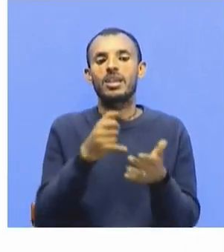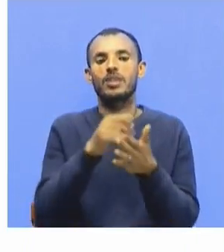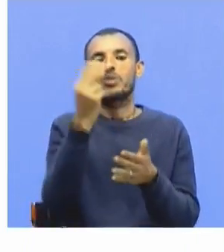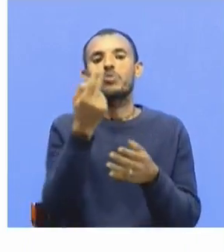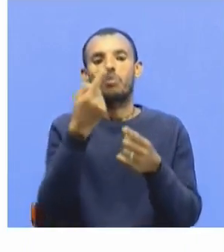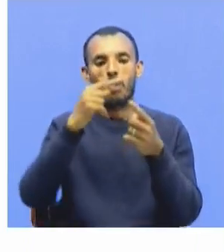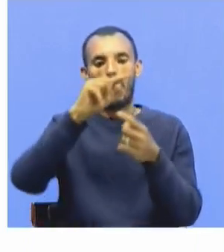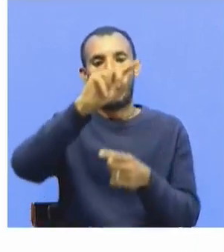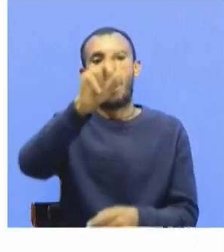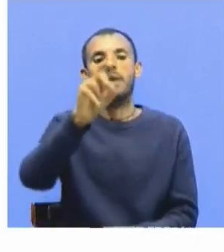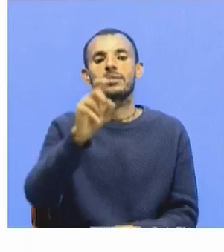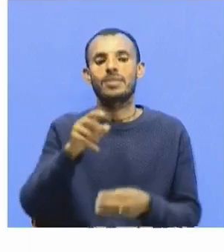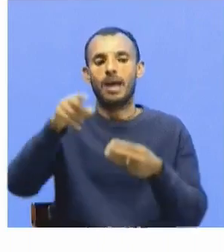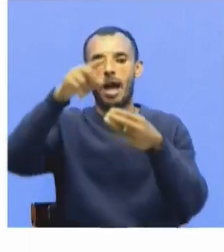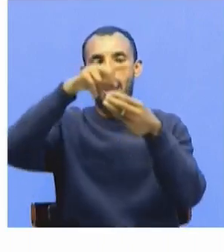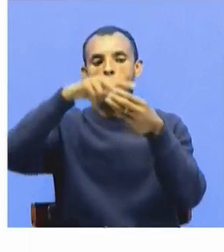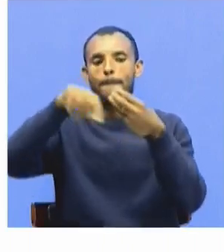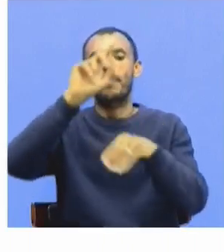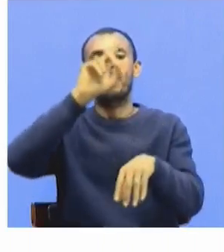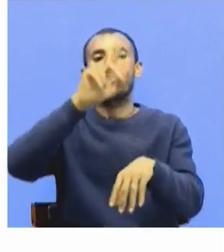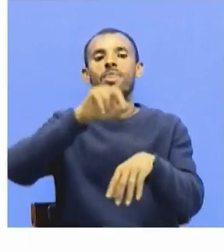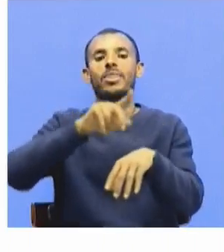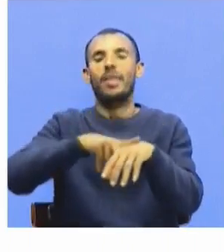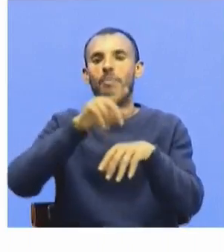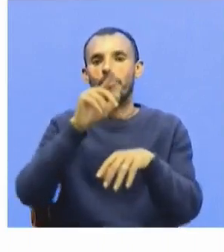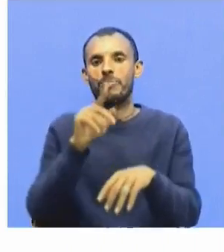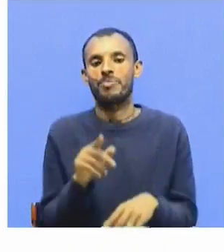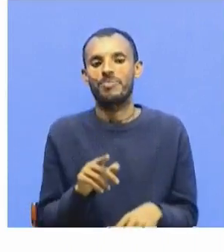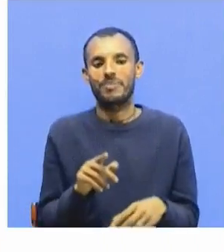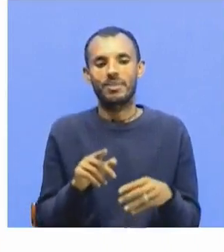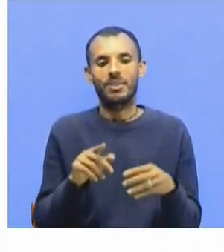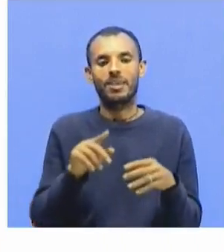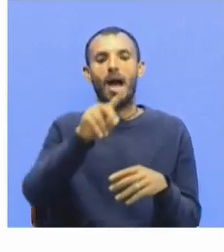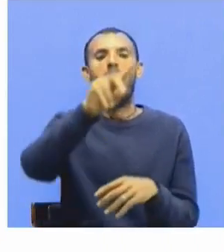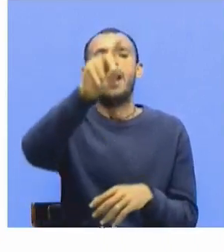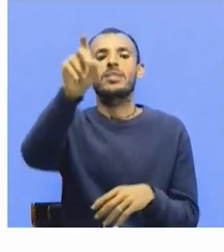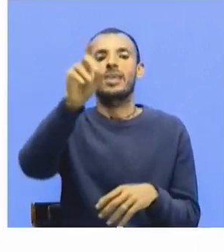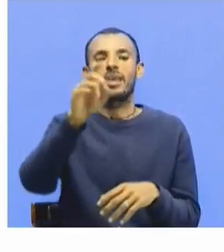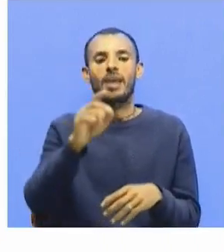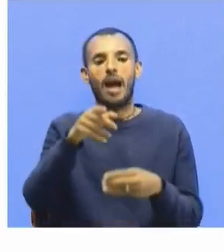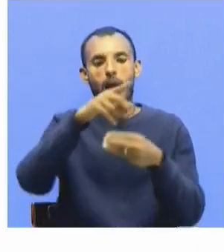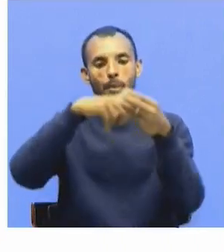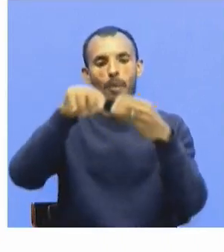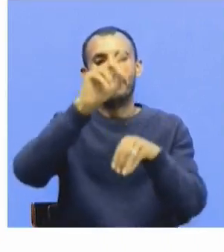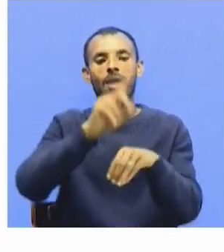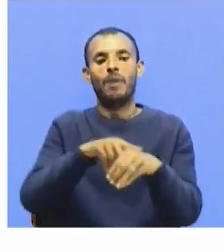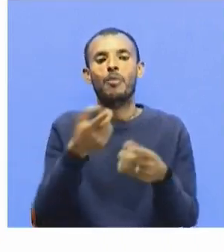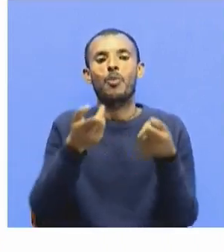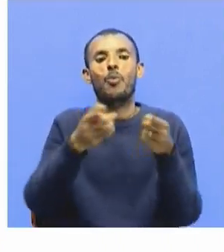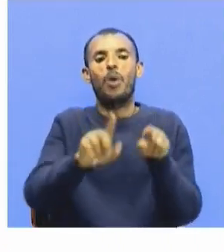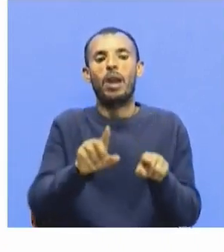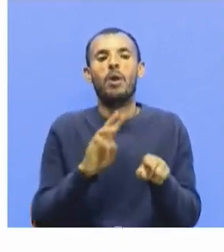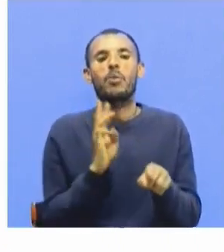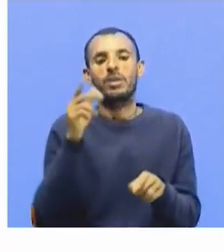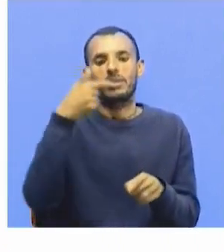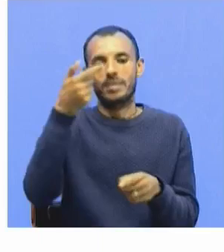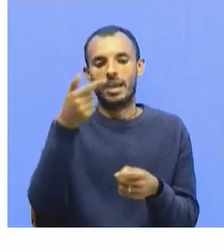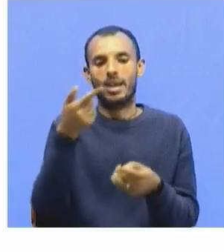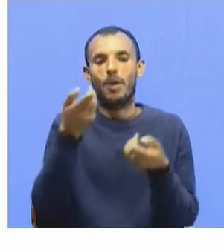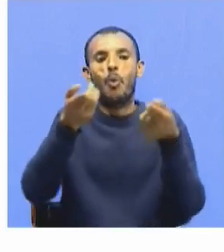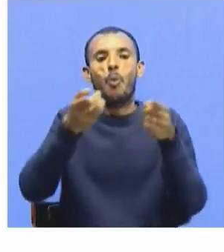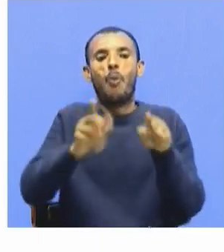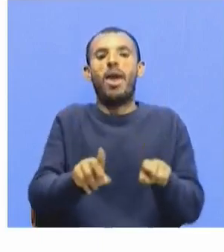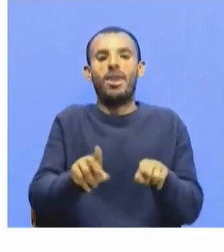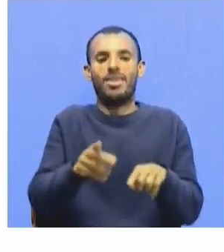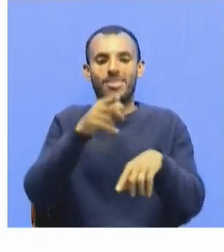about the time. Asking about time. When we said when, we just ask